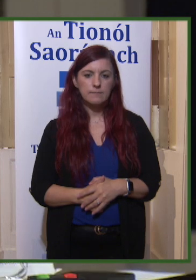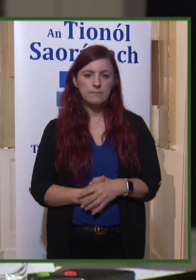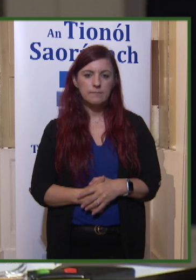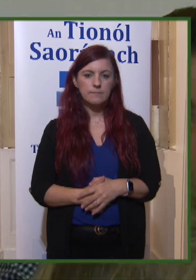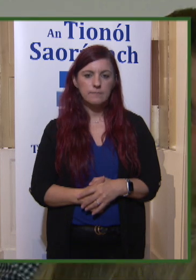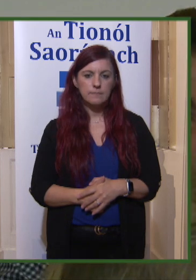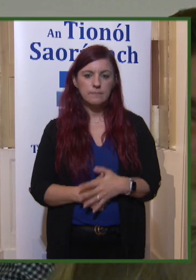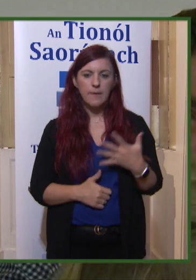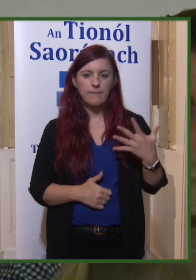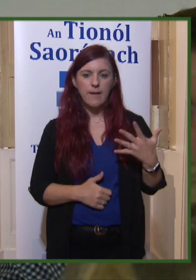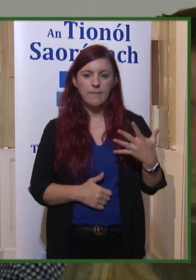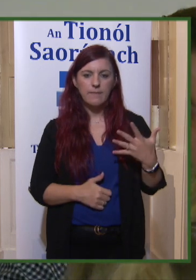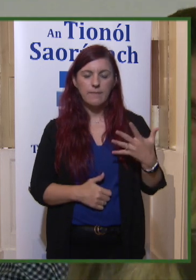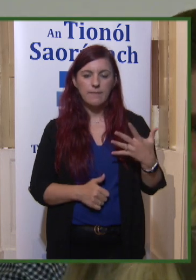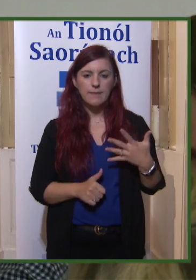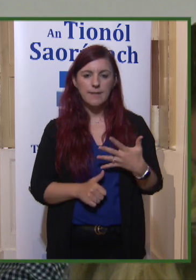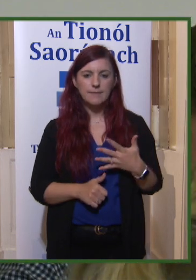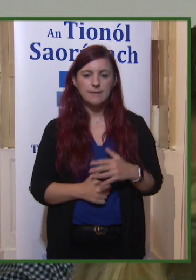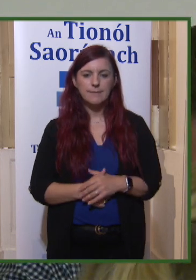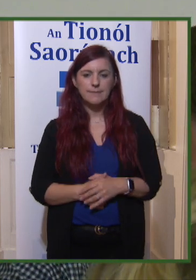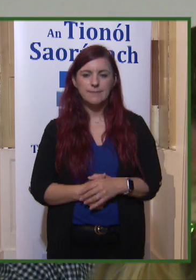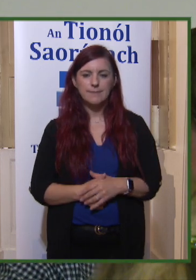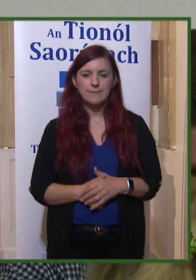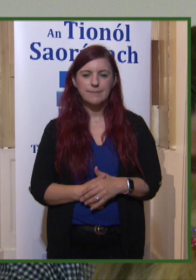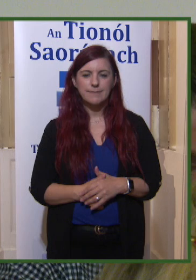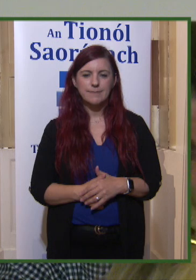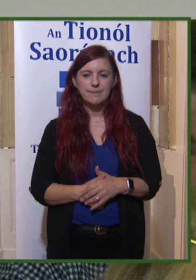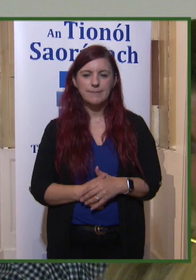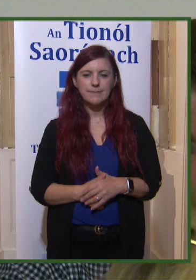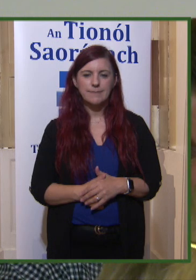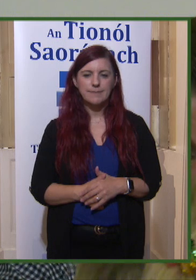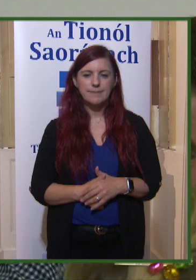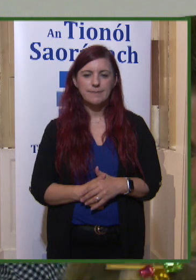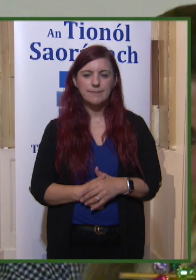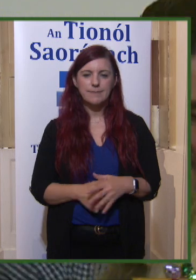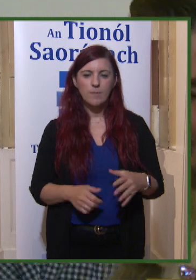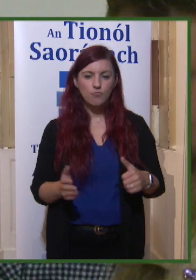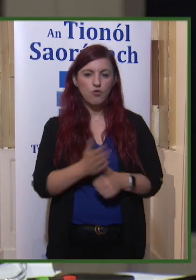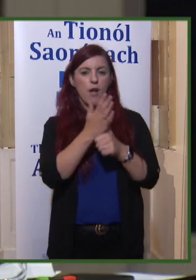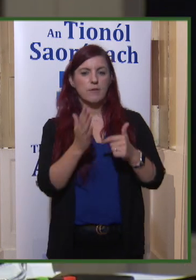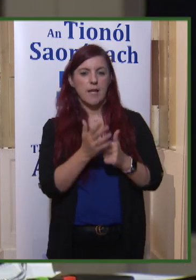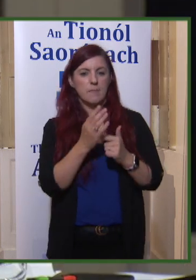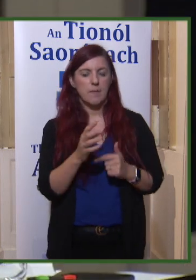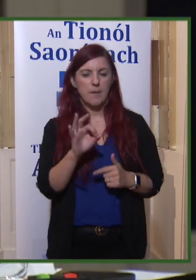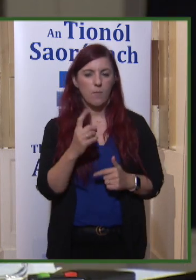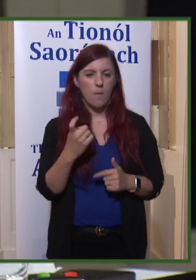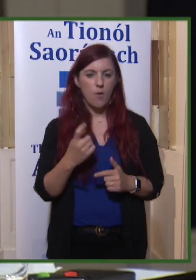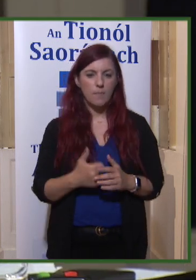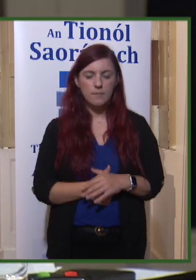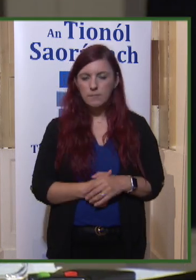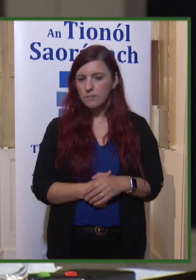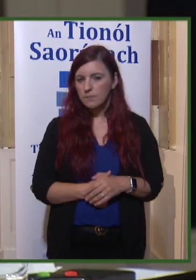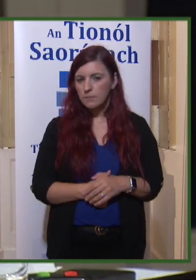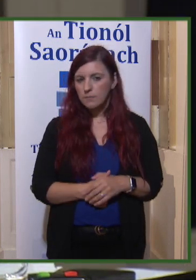6. You have 5 or 6? They're very... Okay, can you maybe prioritise one? I'll give you another one, because I do have... Were any of them submitted